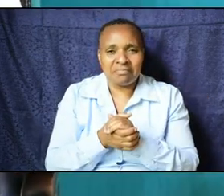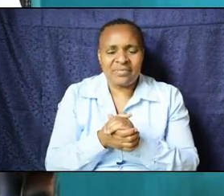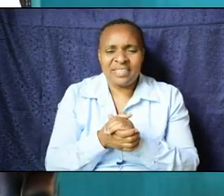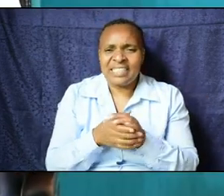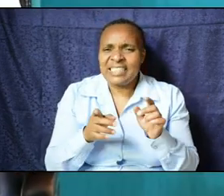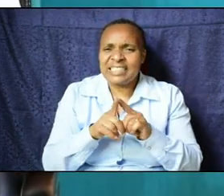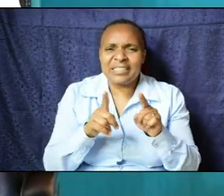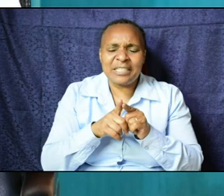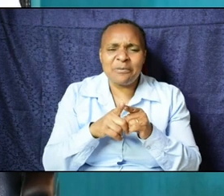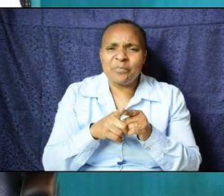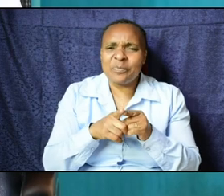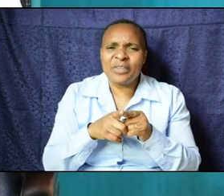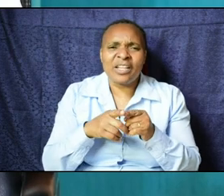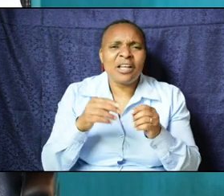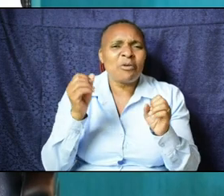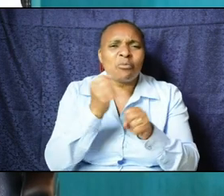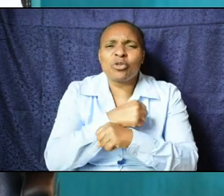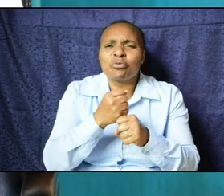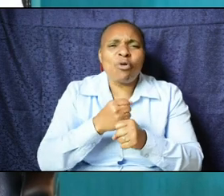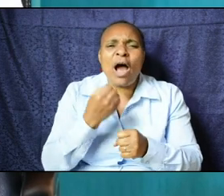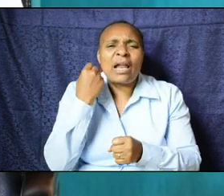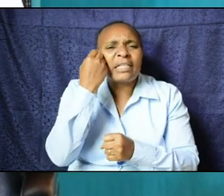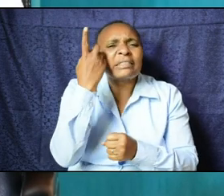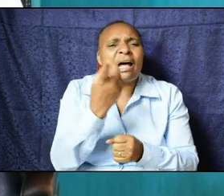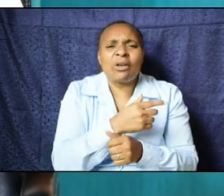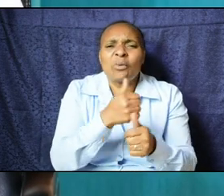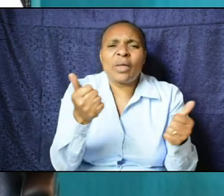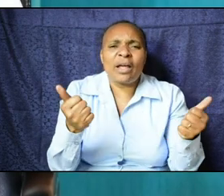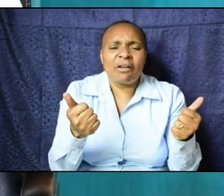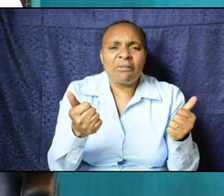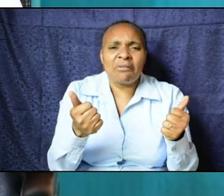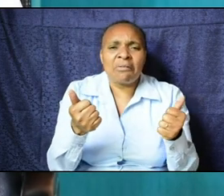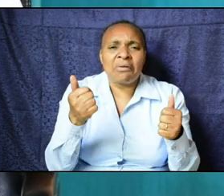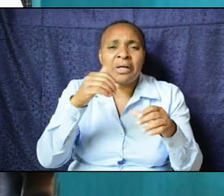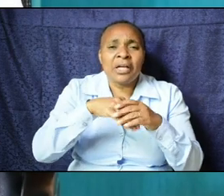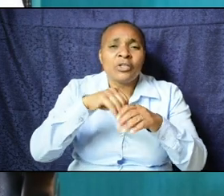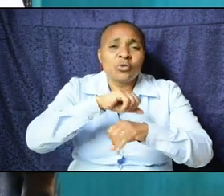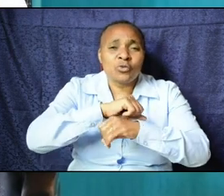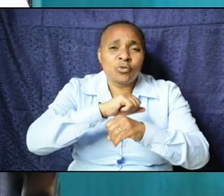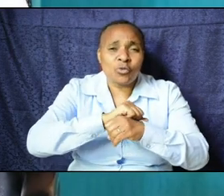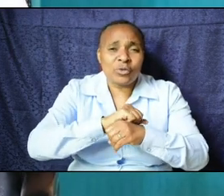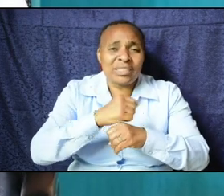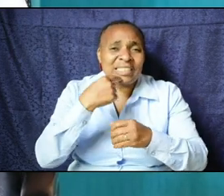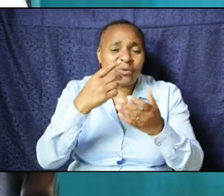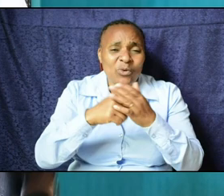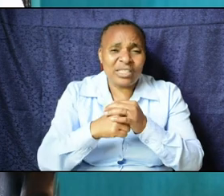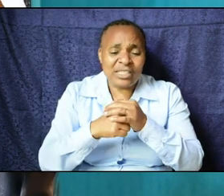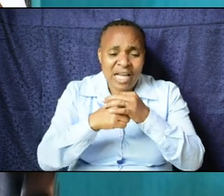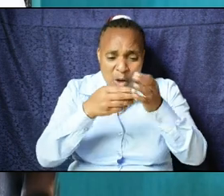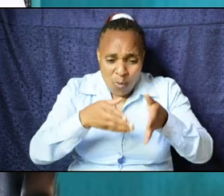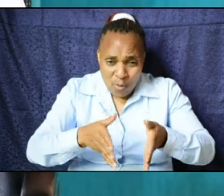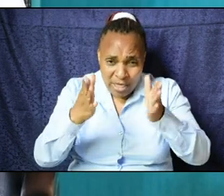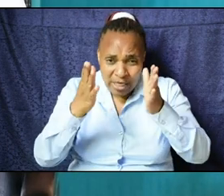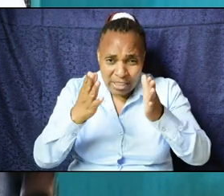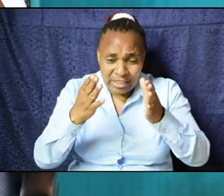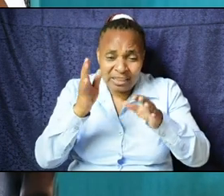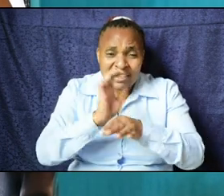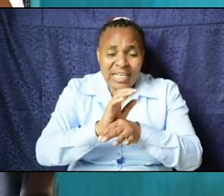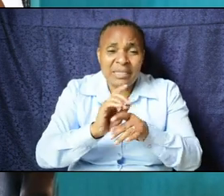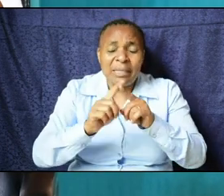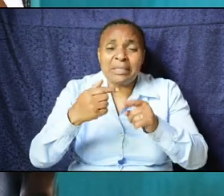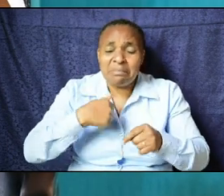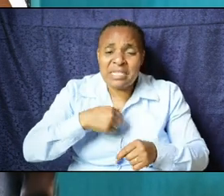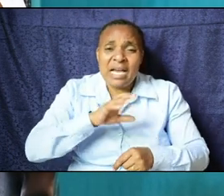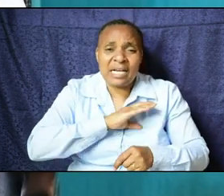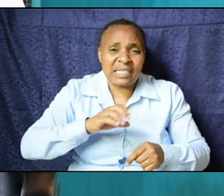it's like an offense to call them pagan schools. In school, they say, I don't go to church, but I'm a Christian. Yeah,